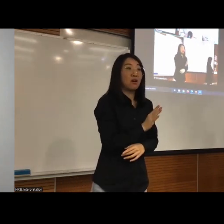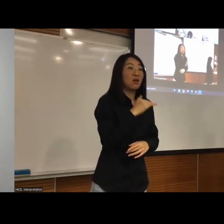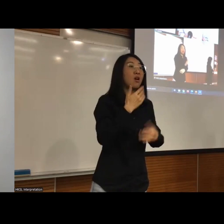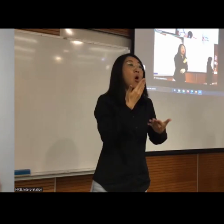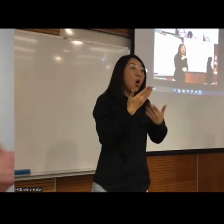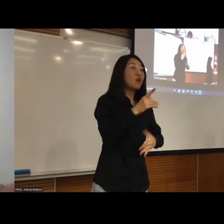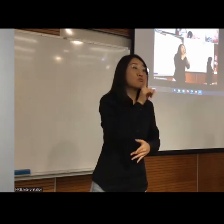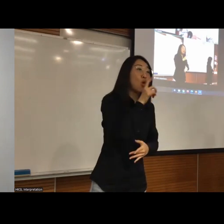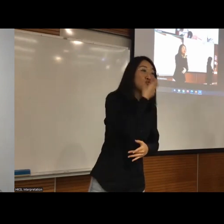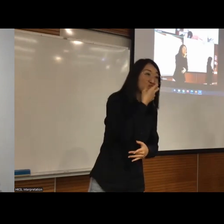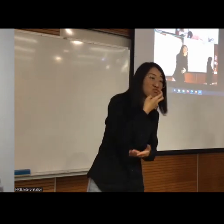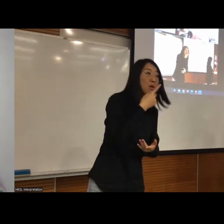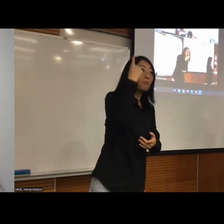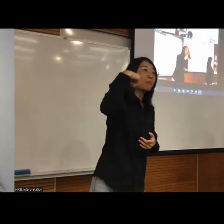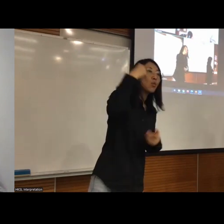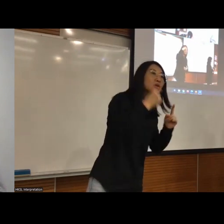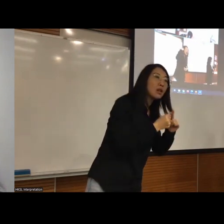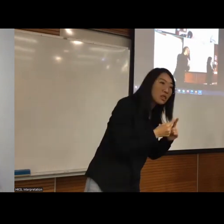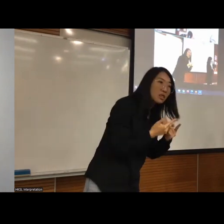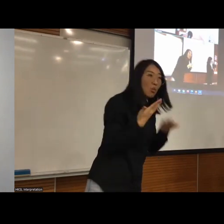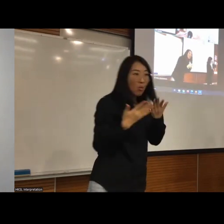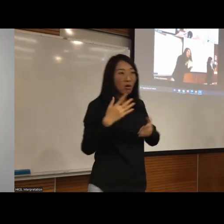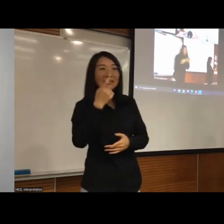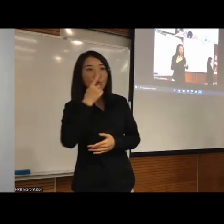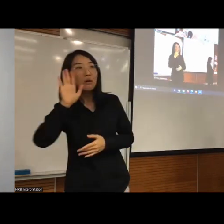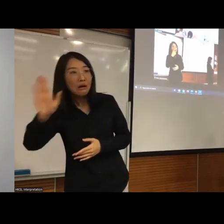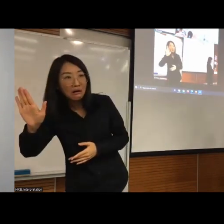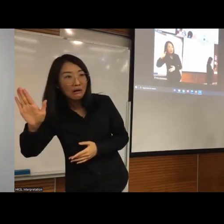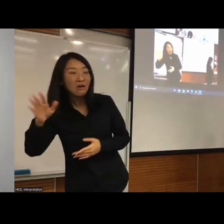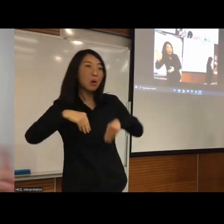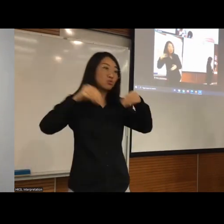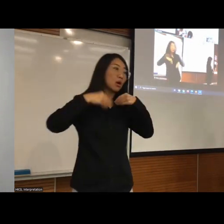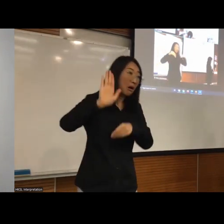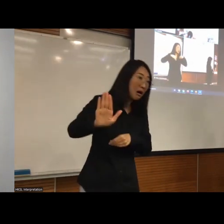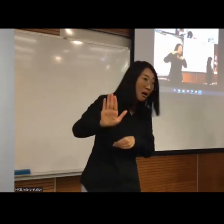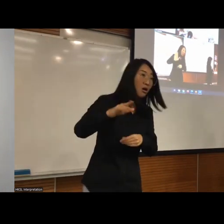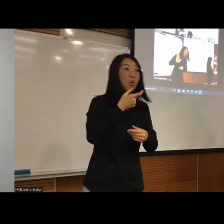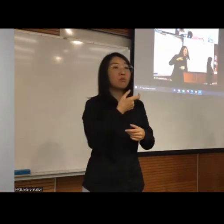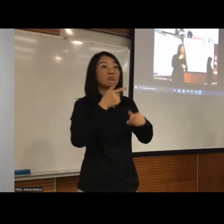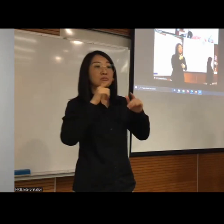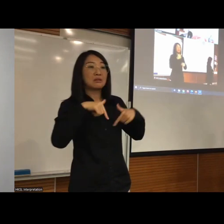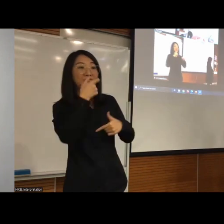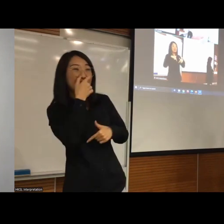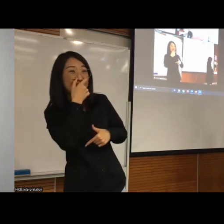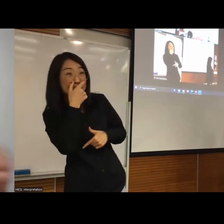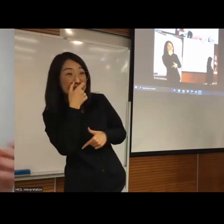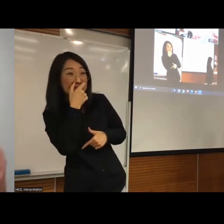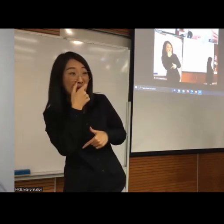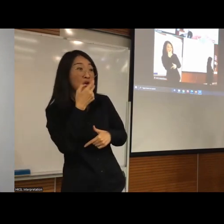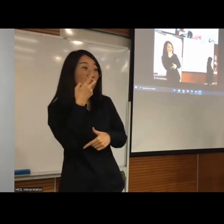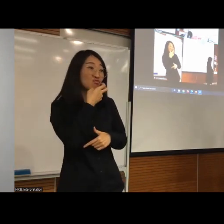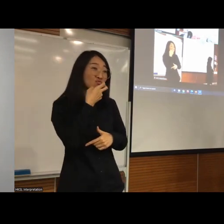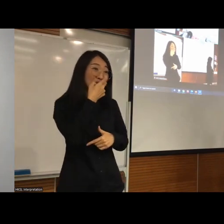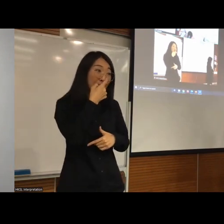native, American or English or Australian or African English, you